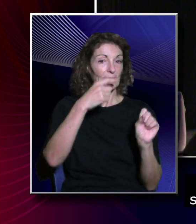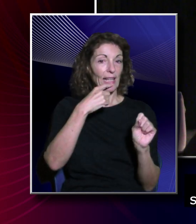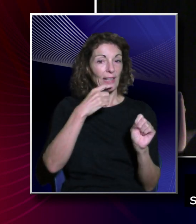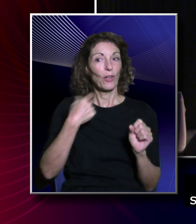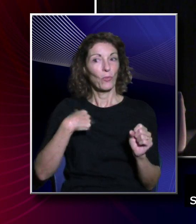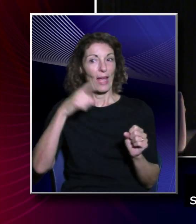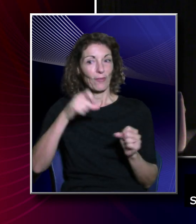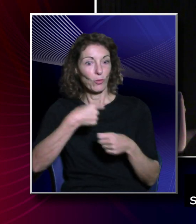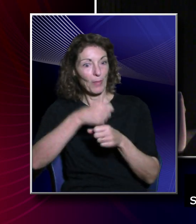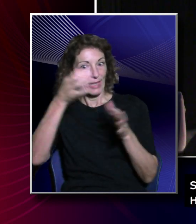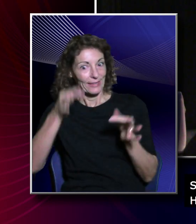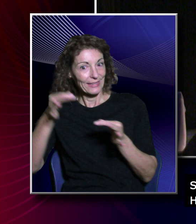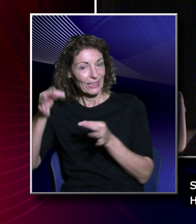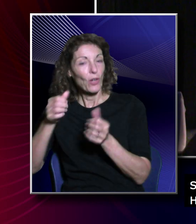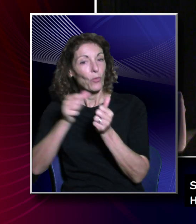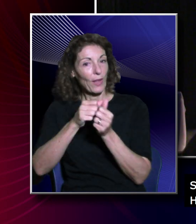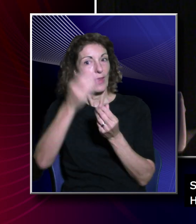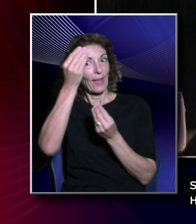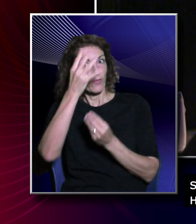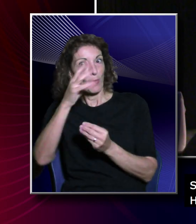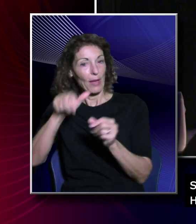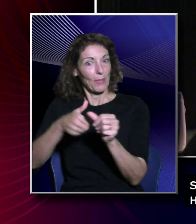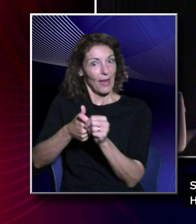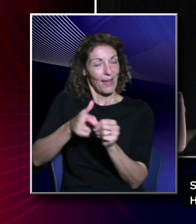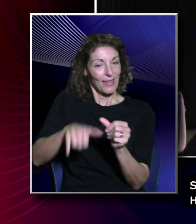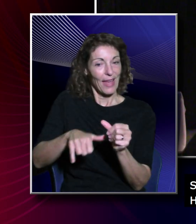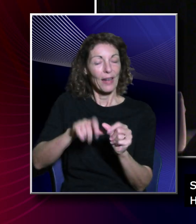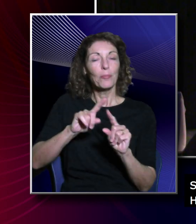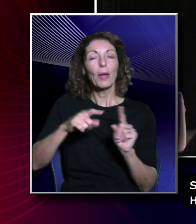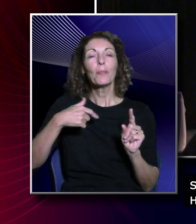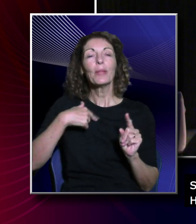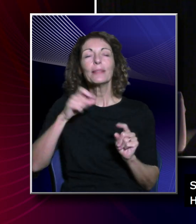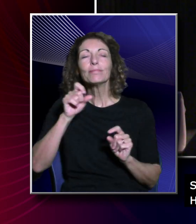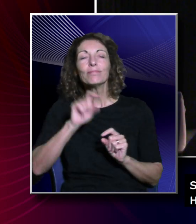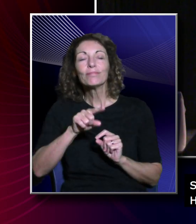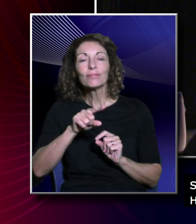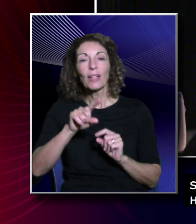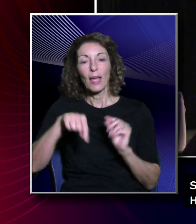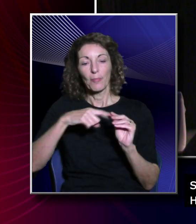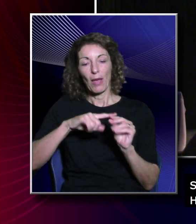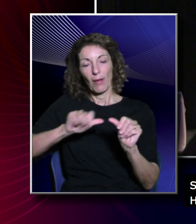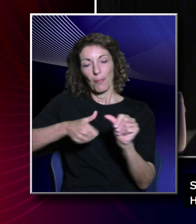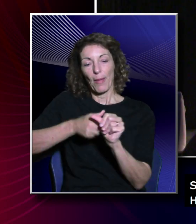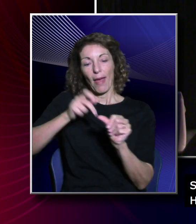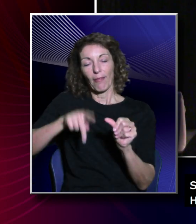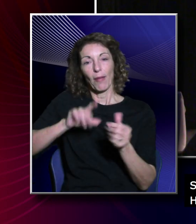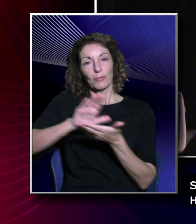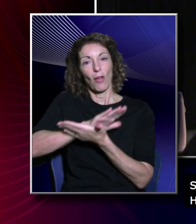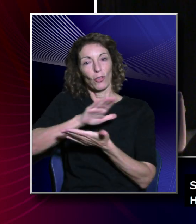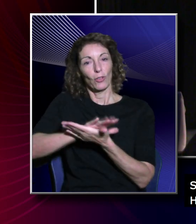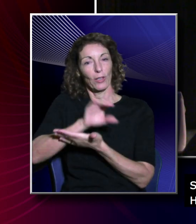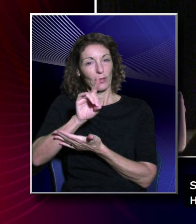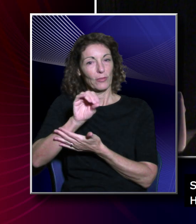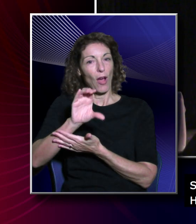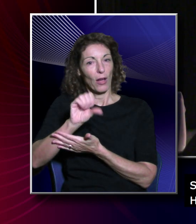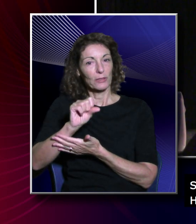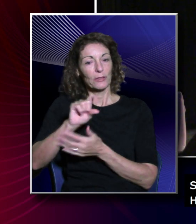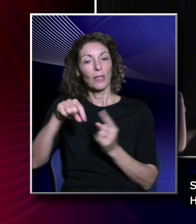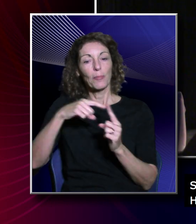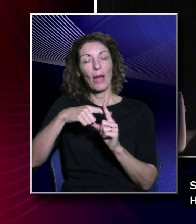just had some questions about backup documentation about the rental